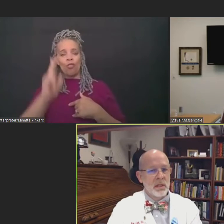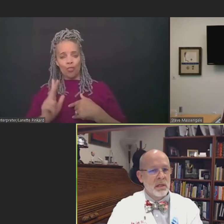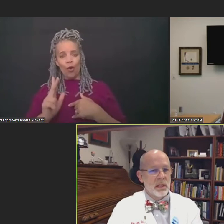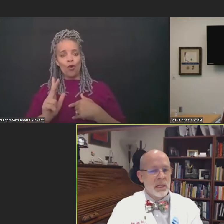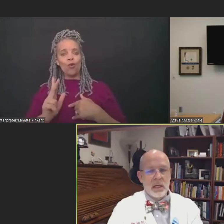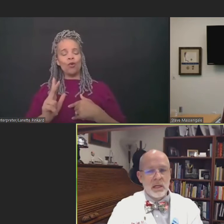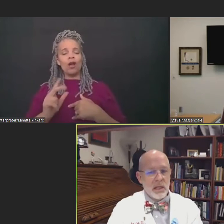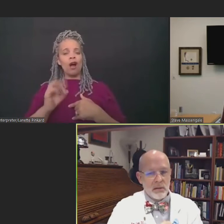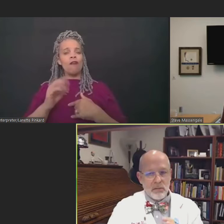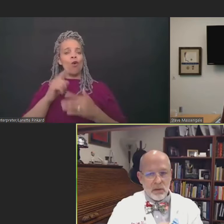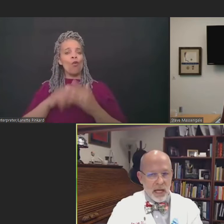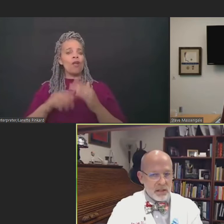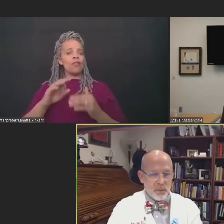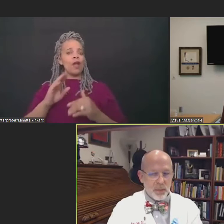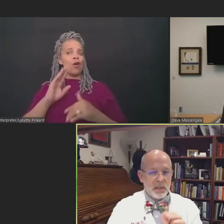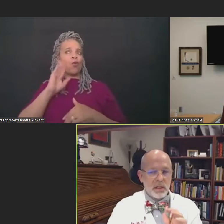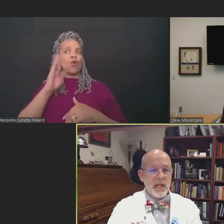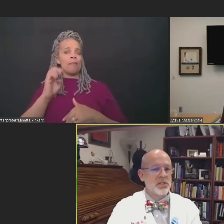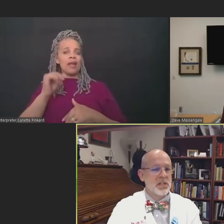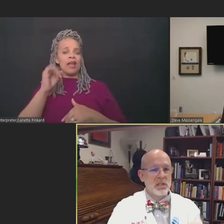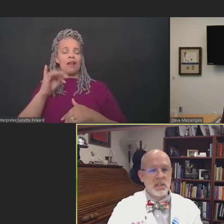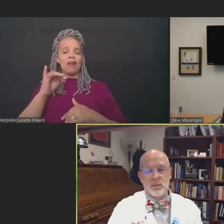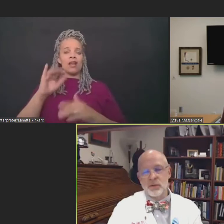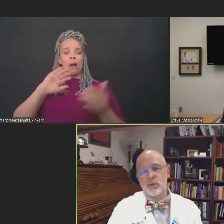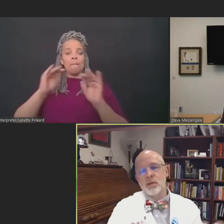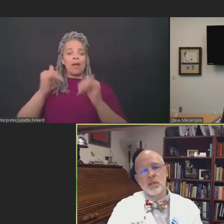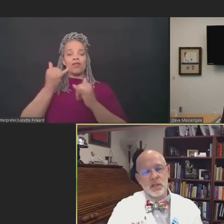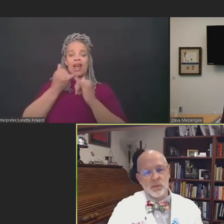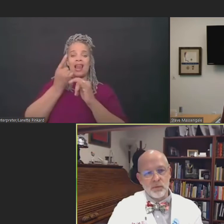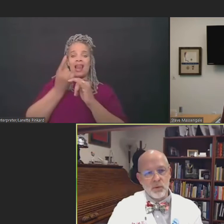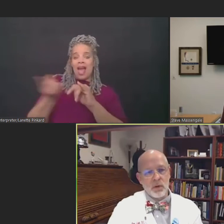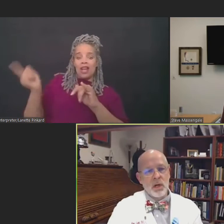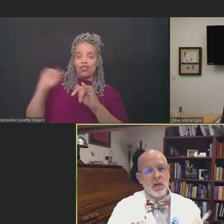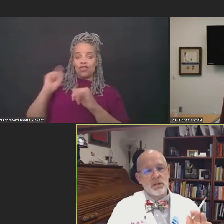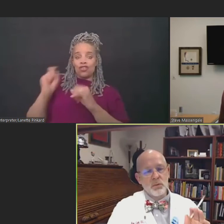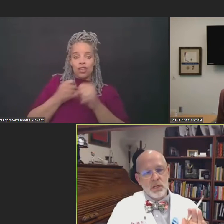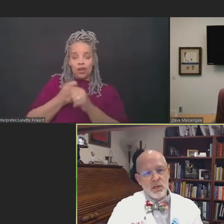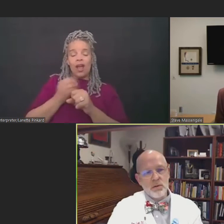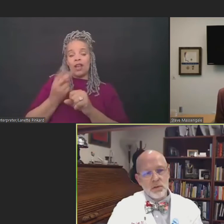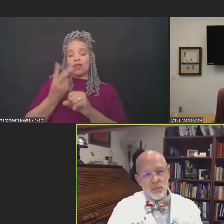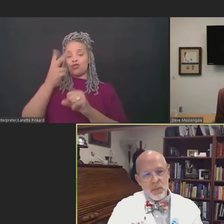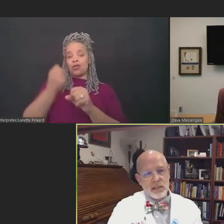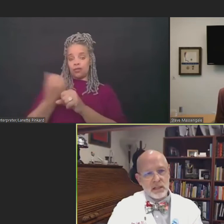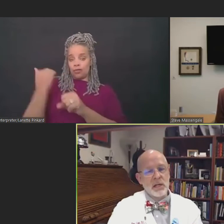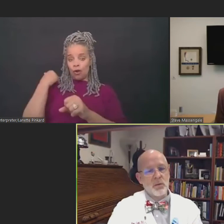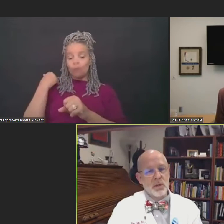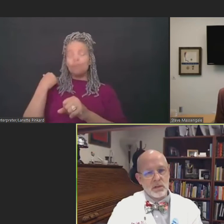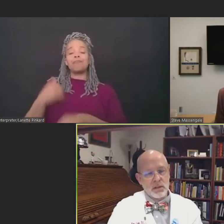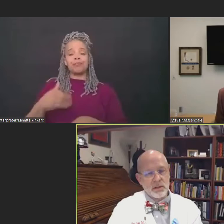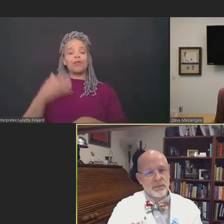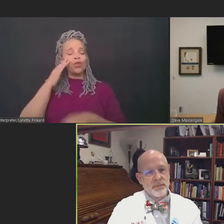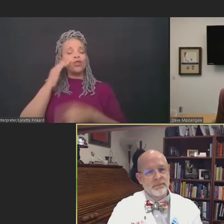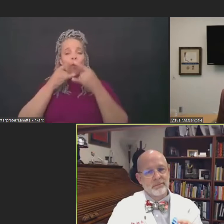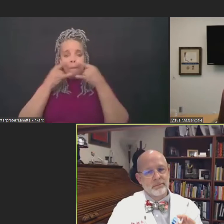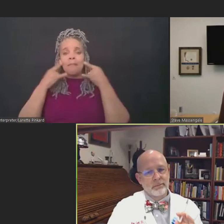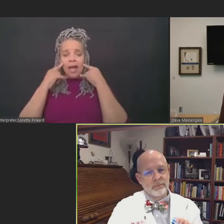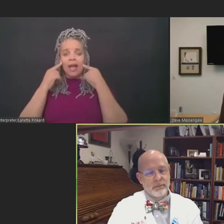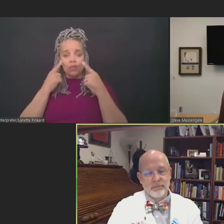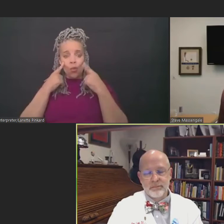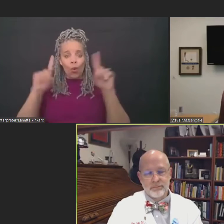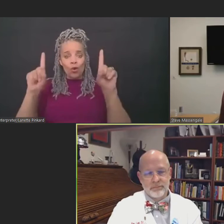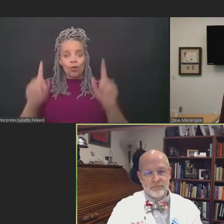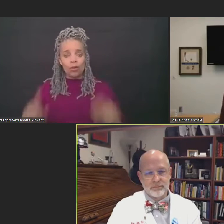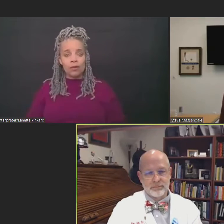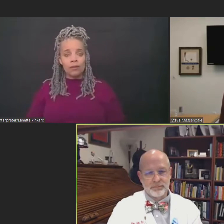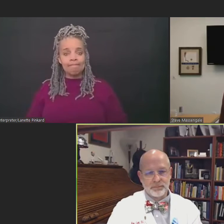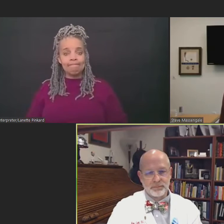been compared to last year and the year before and the year before. So we know that masking works.